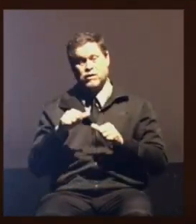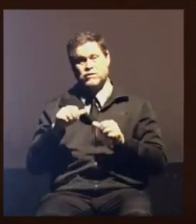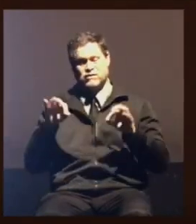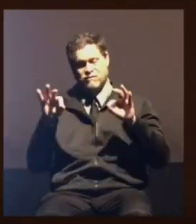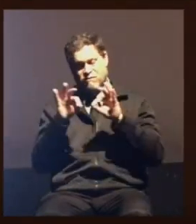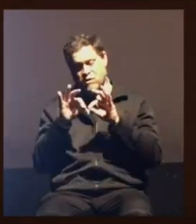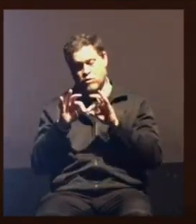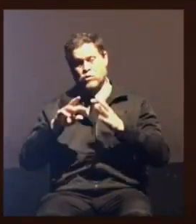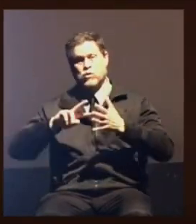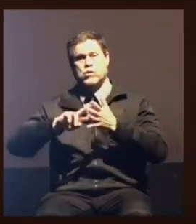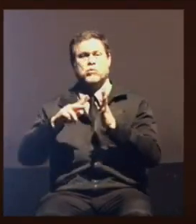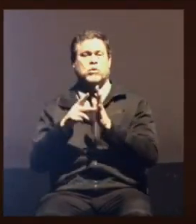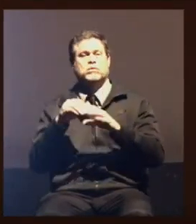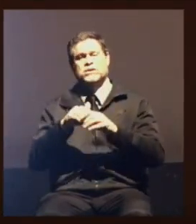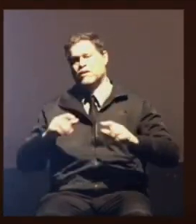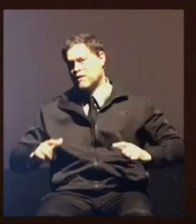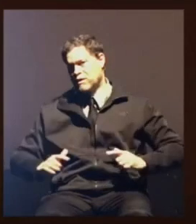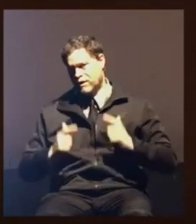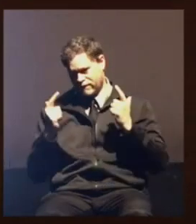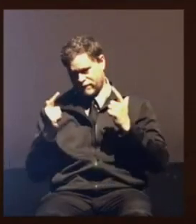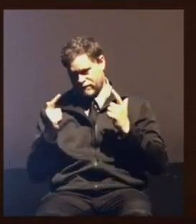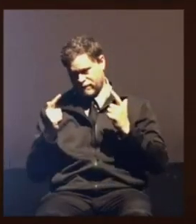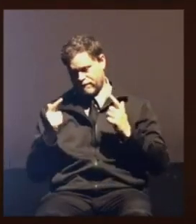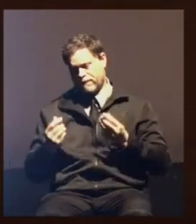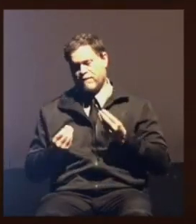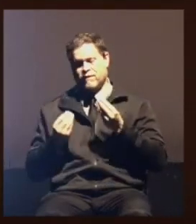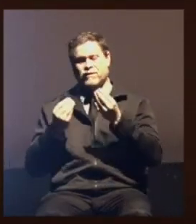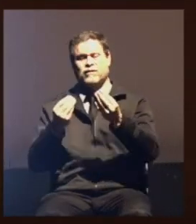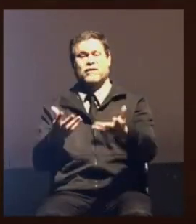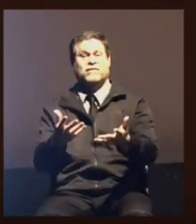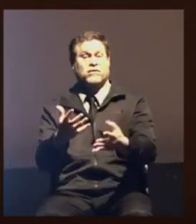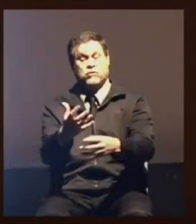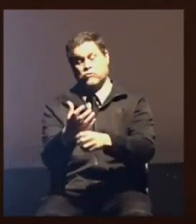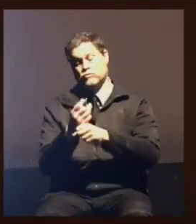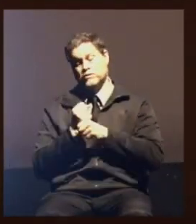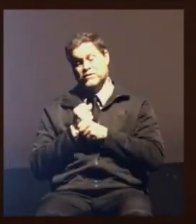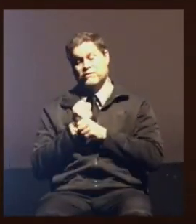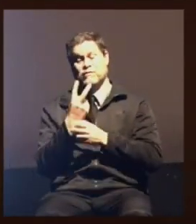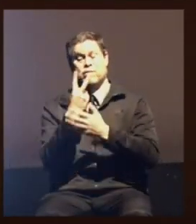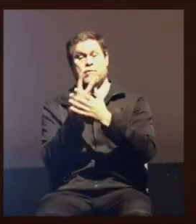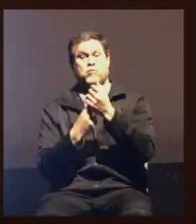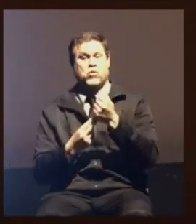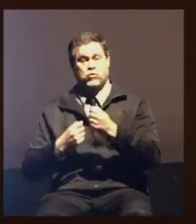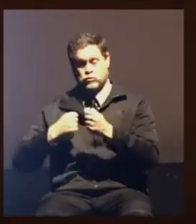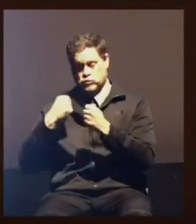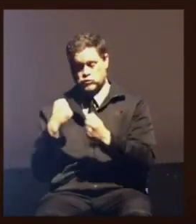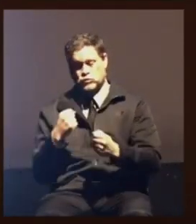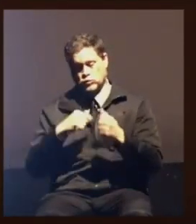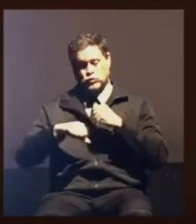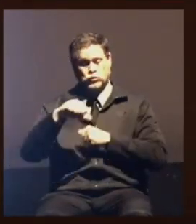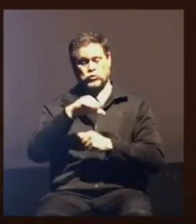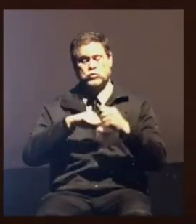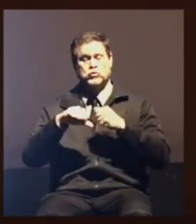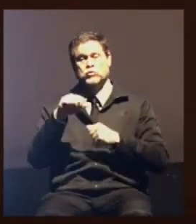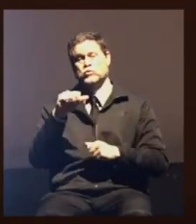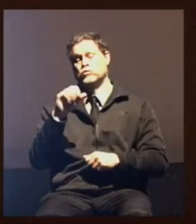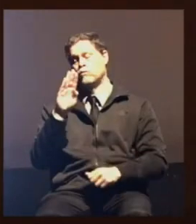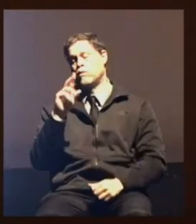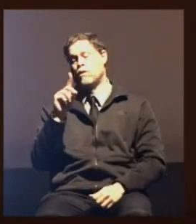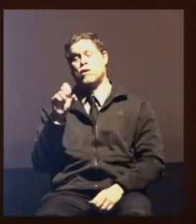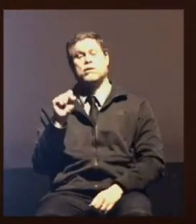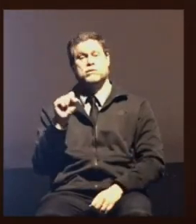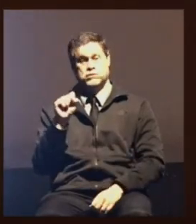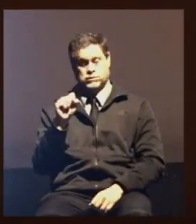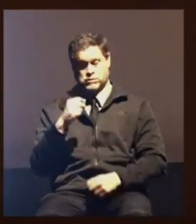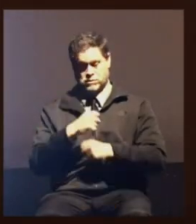and purpose in life. Giving and receiving both strengthen our social bonds